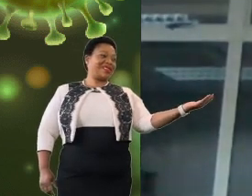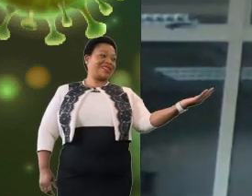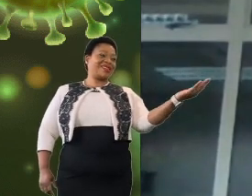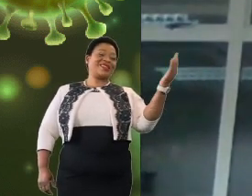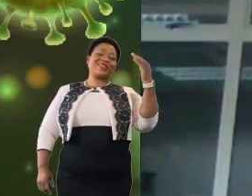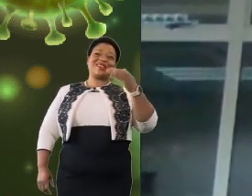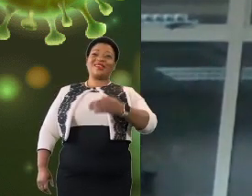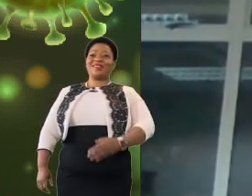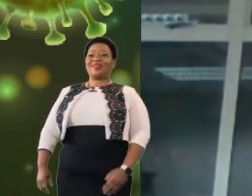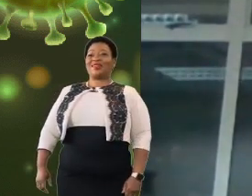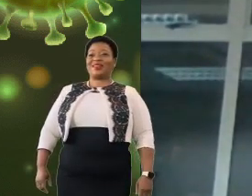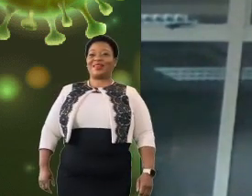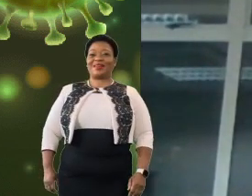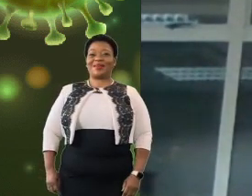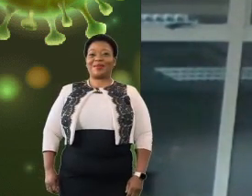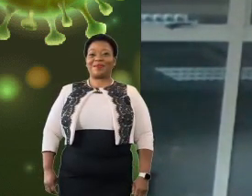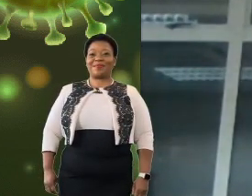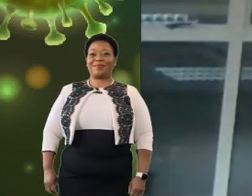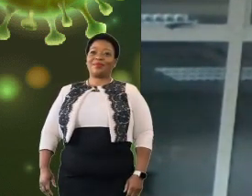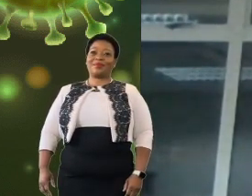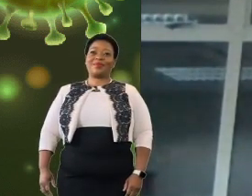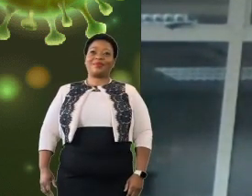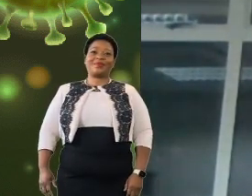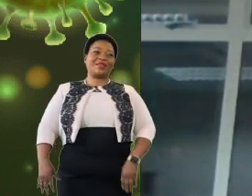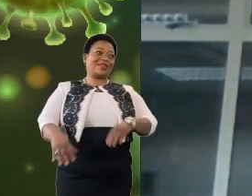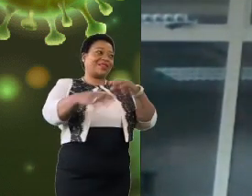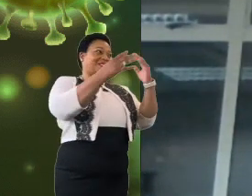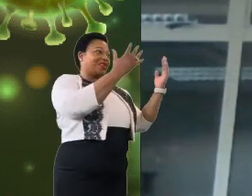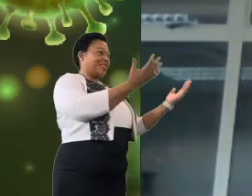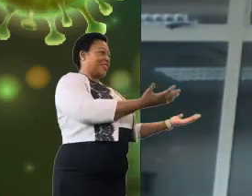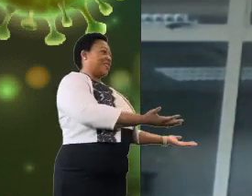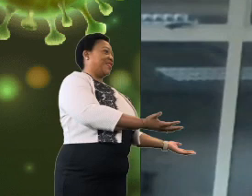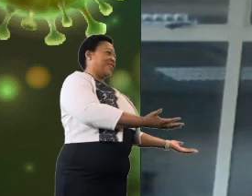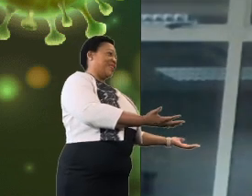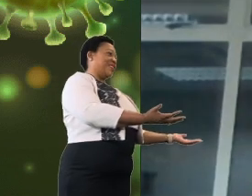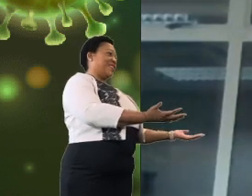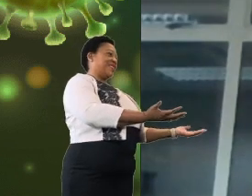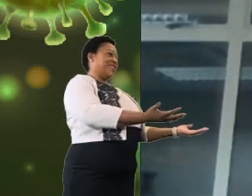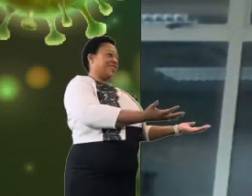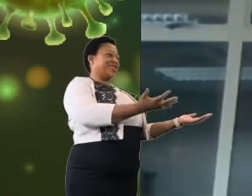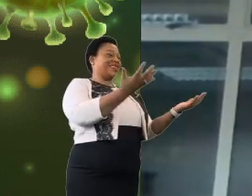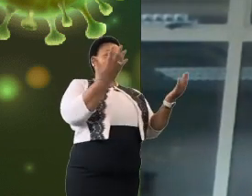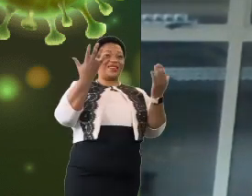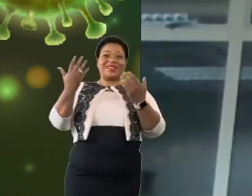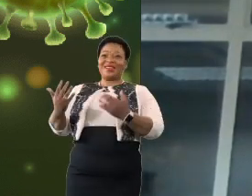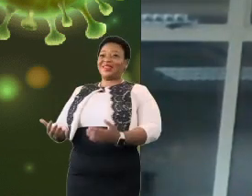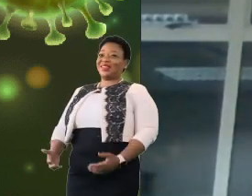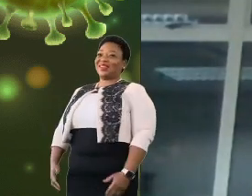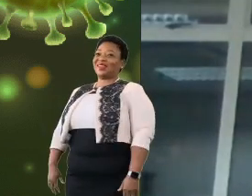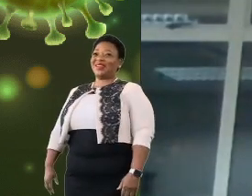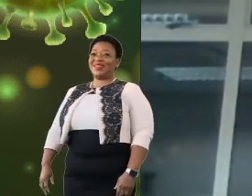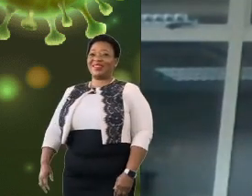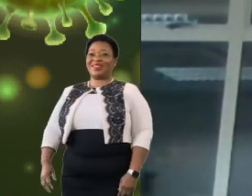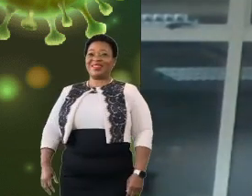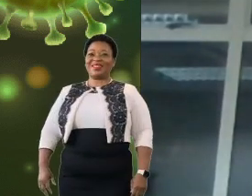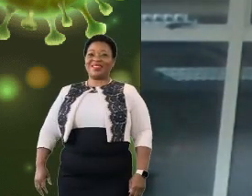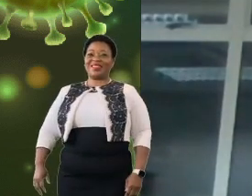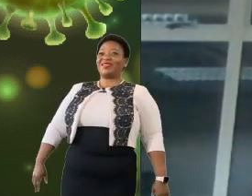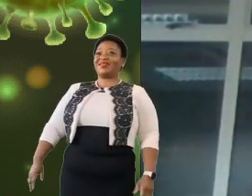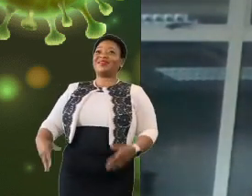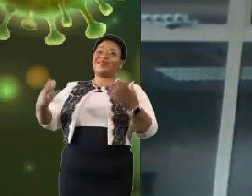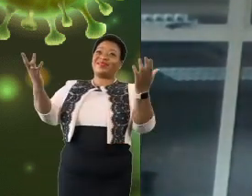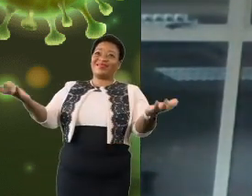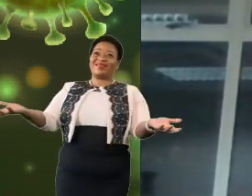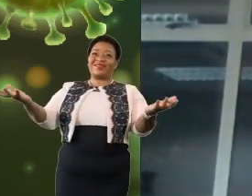on average, the time frame for an investment is at least 3 years. And the retention, you're just merely pushing your energies towards